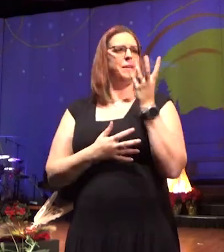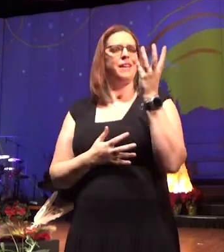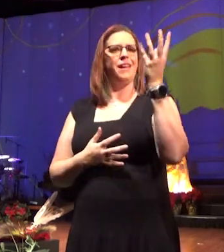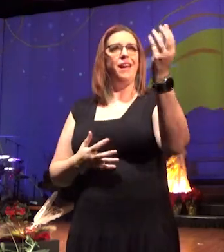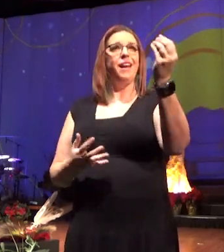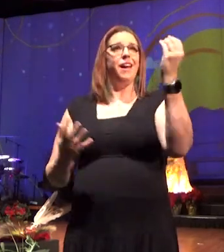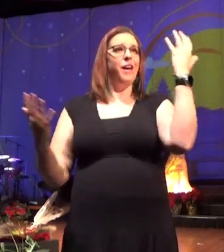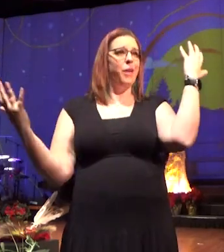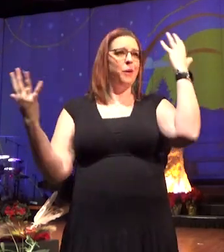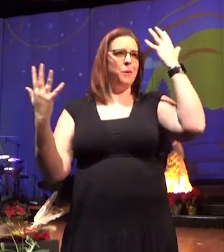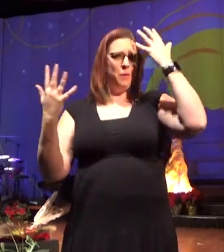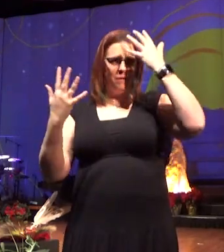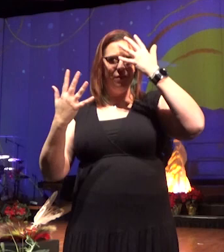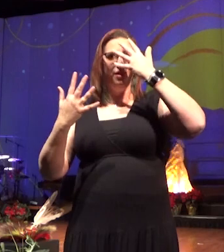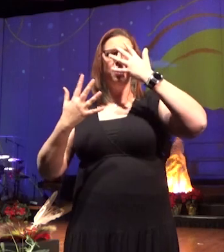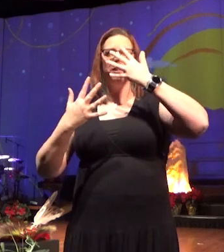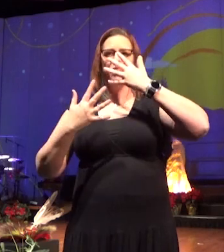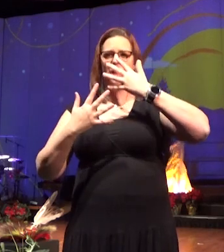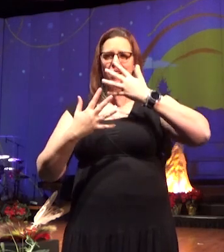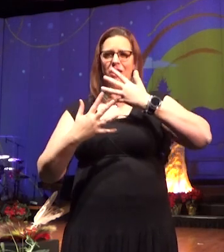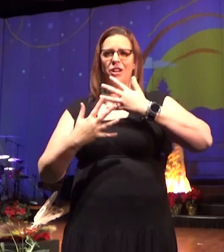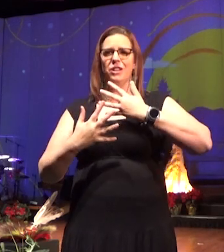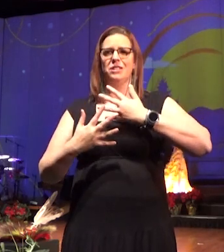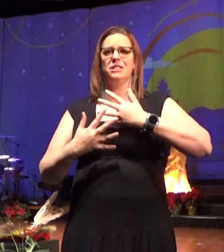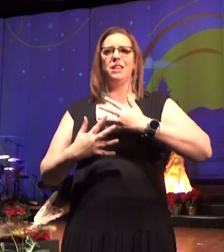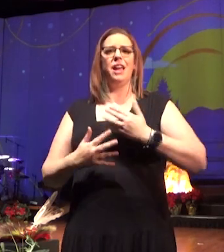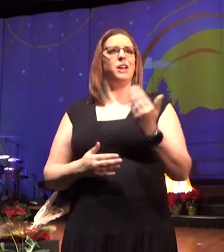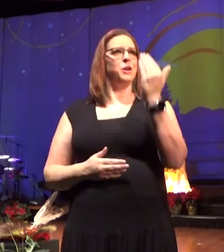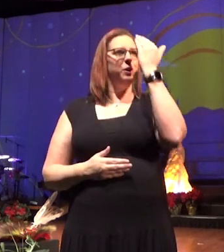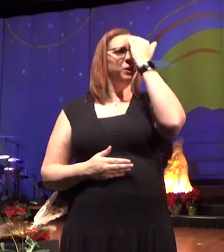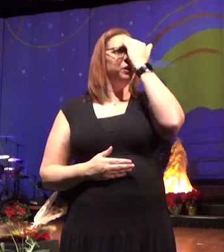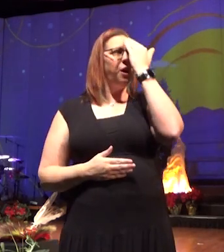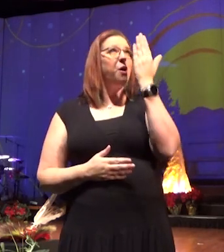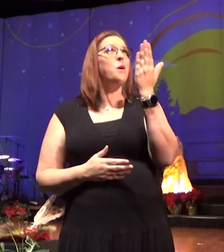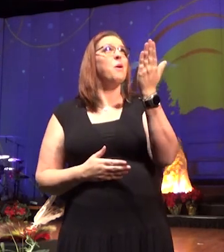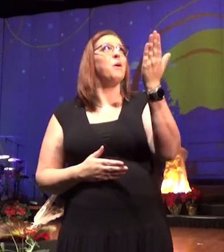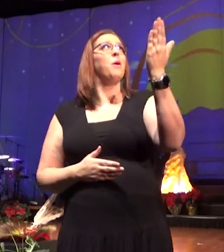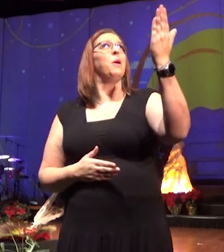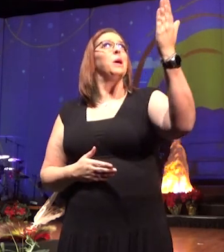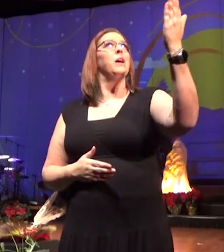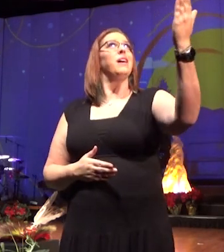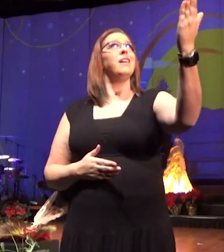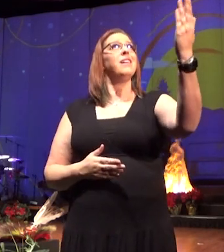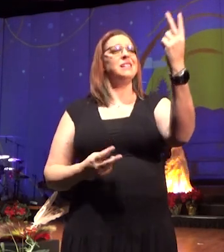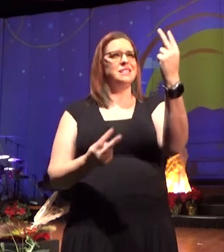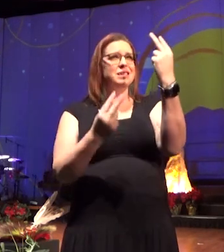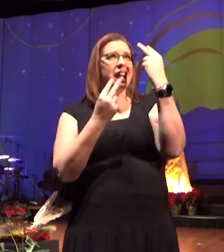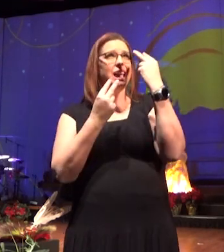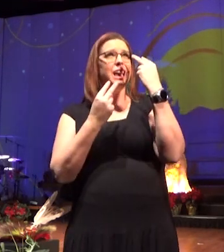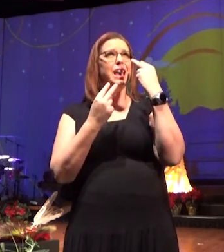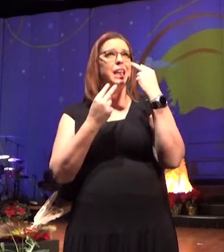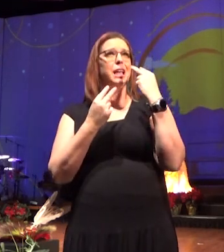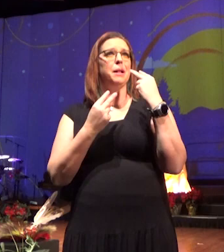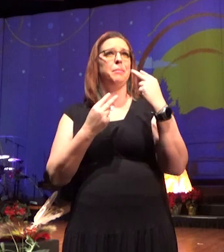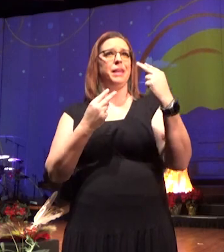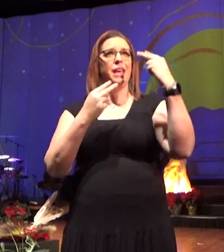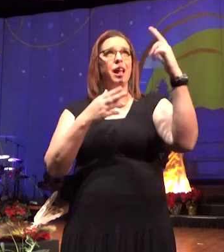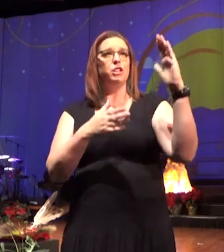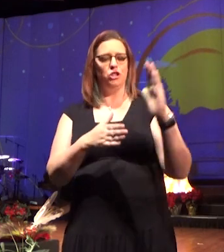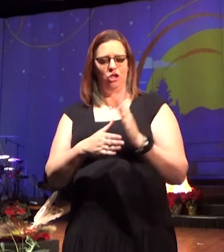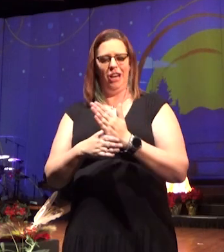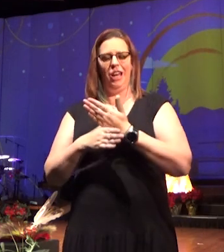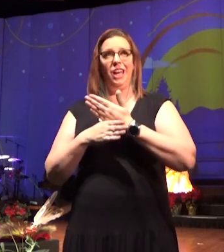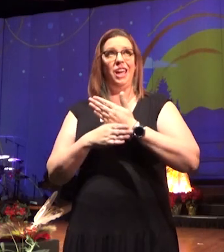Coming out of the dark, I know the love that saved me, you're sharing with